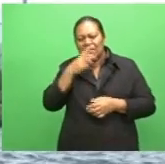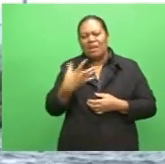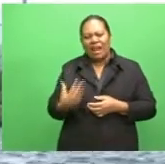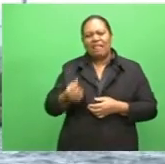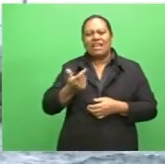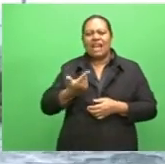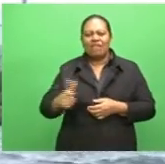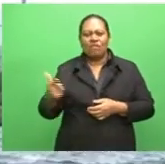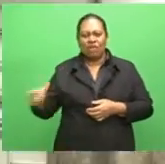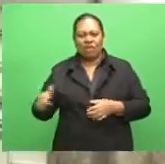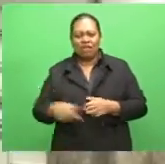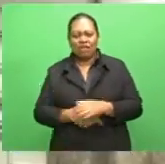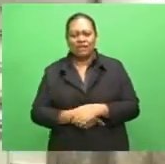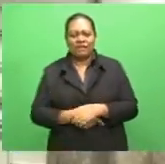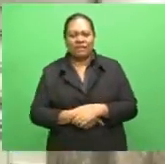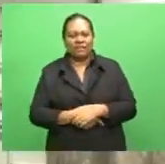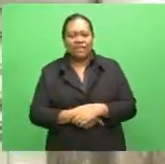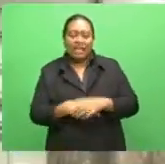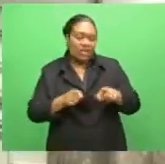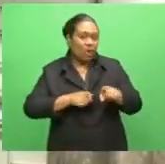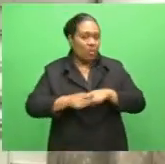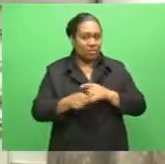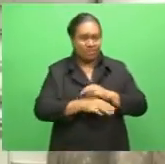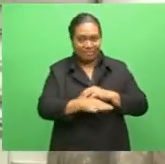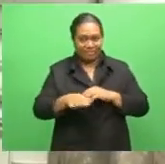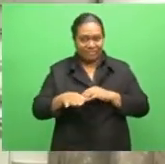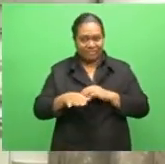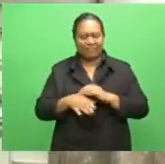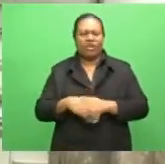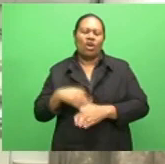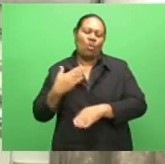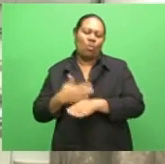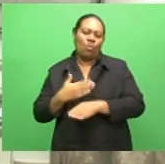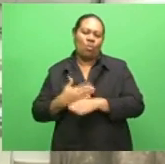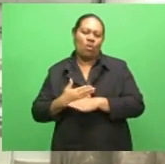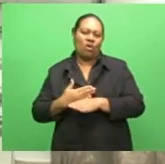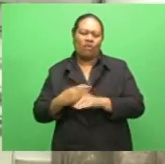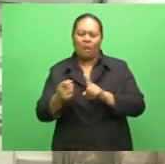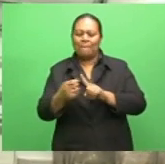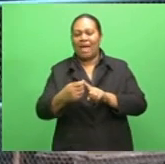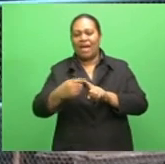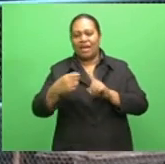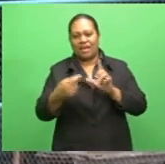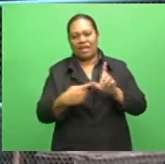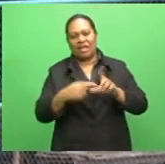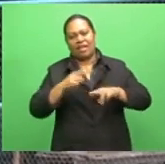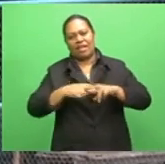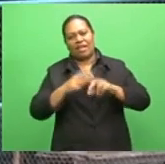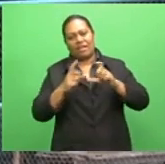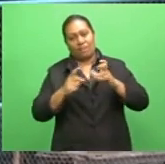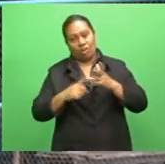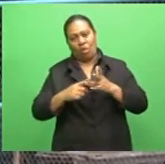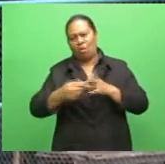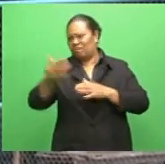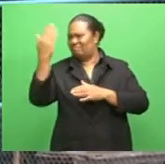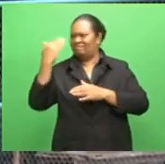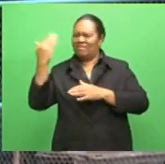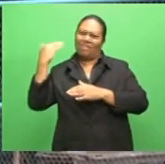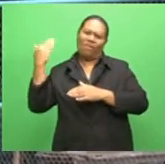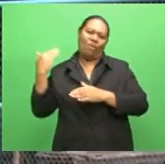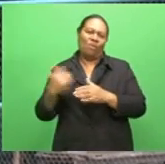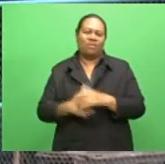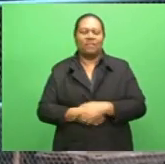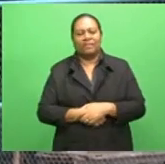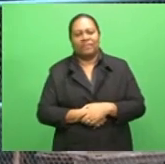and most of them have worked for PEFCO in the past, so they